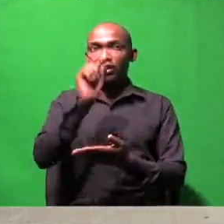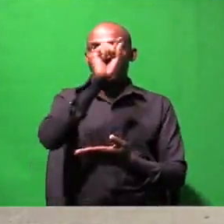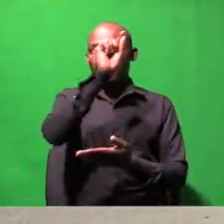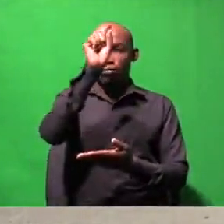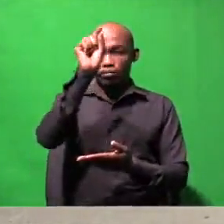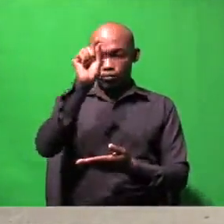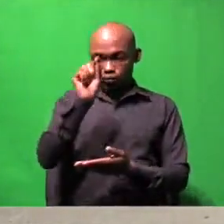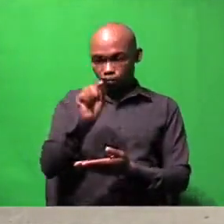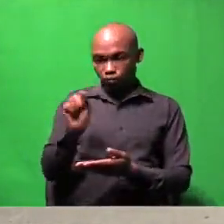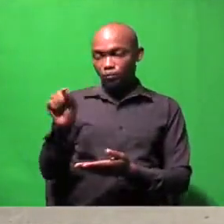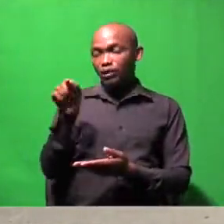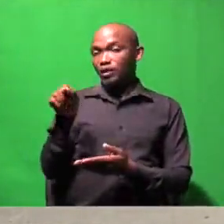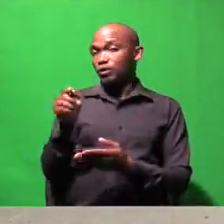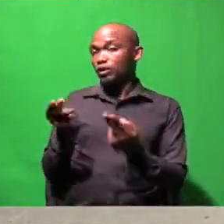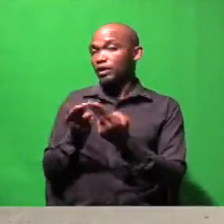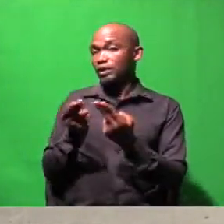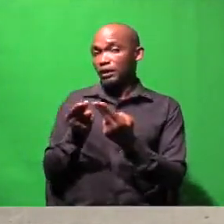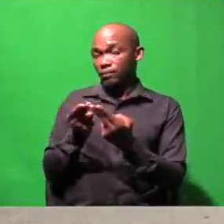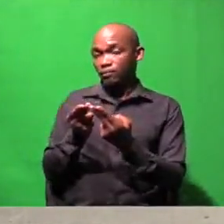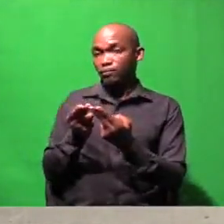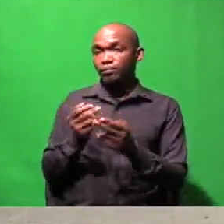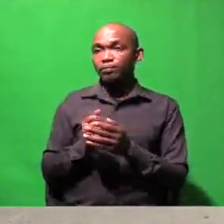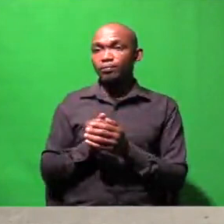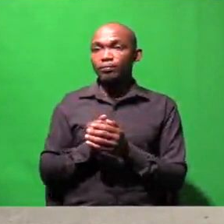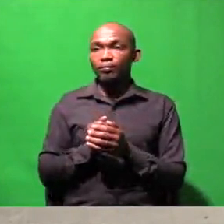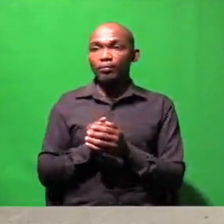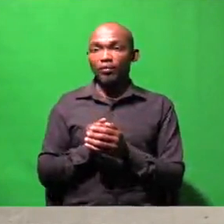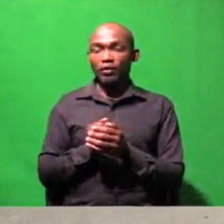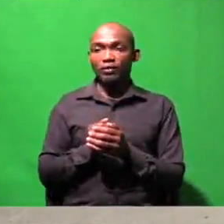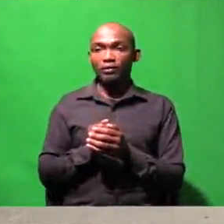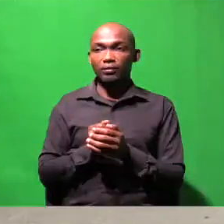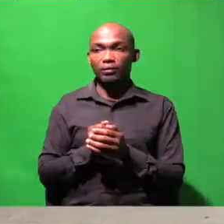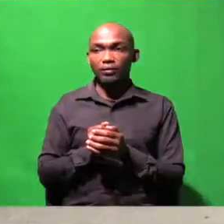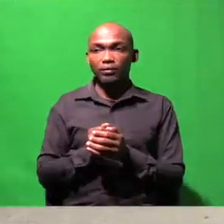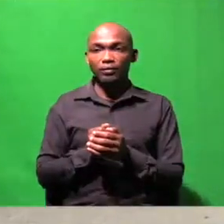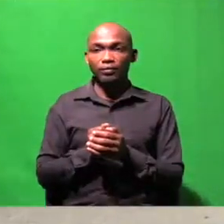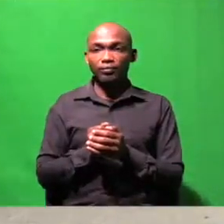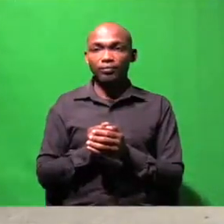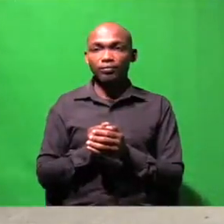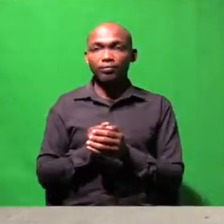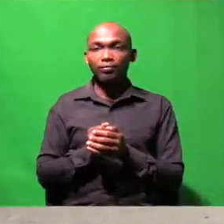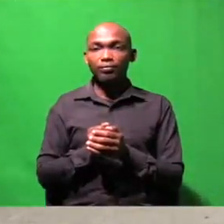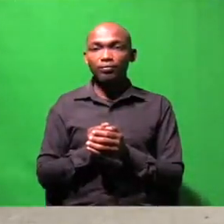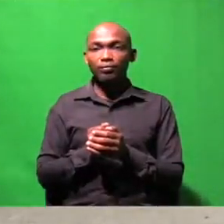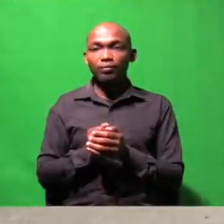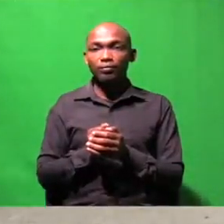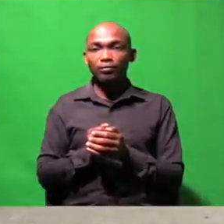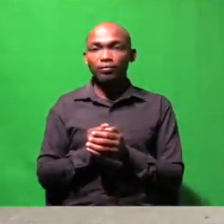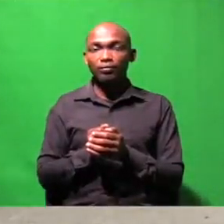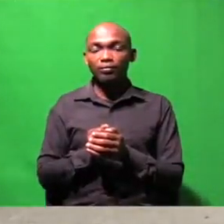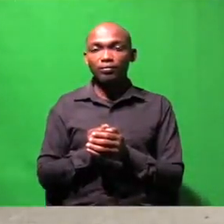that the first postulate for Dalton atomic theory resemble with this modification,